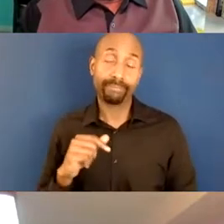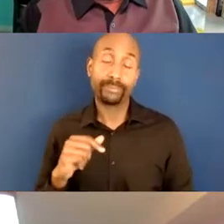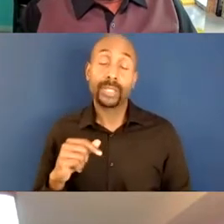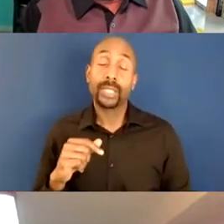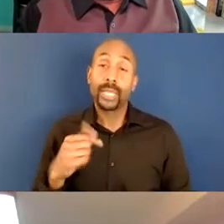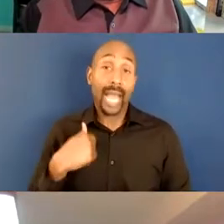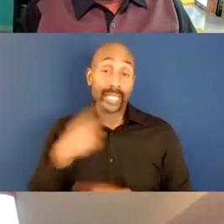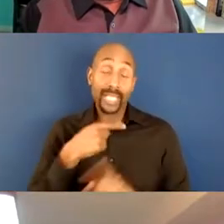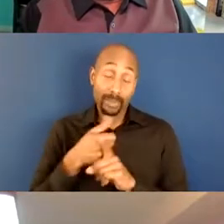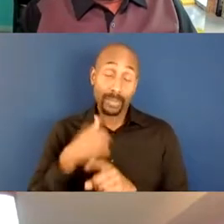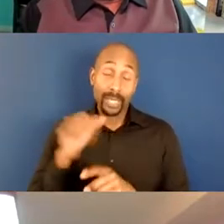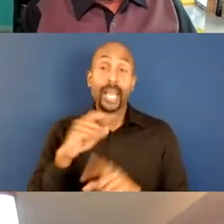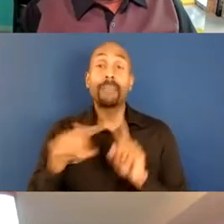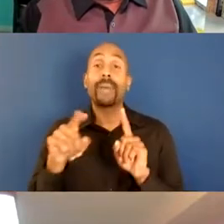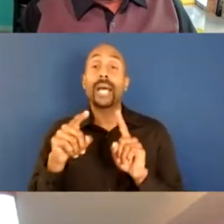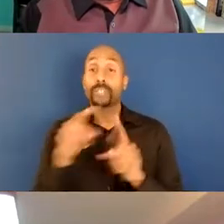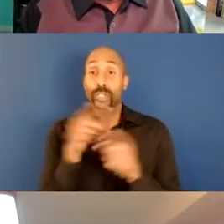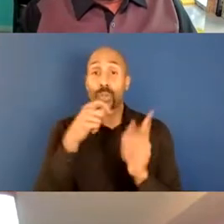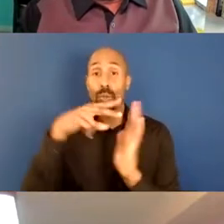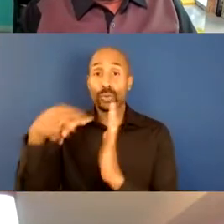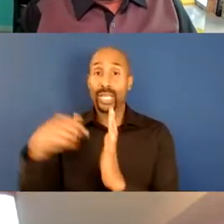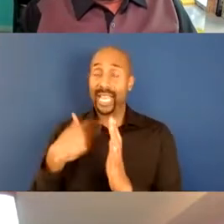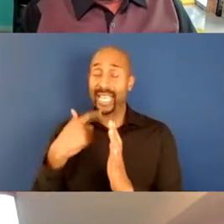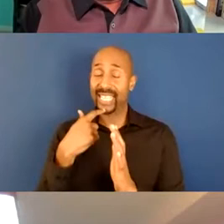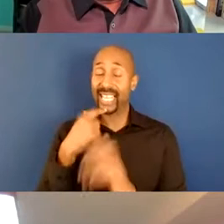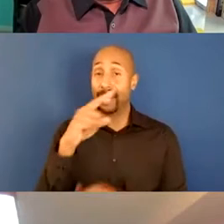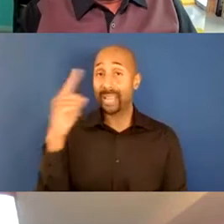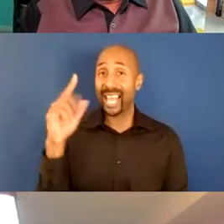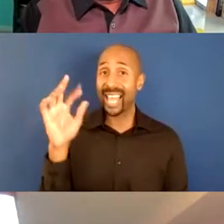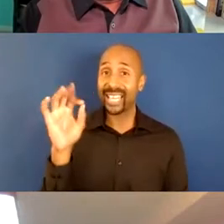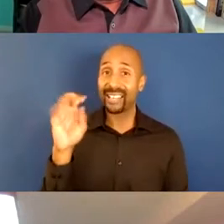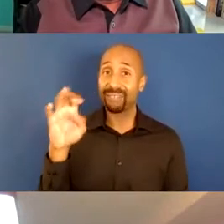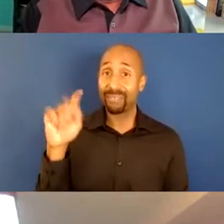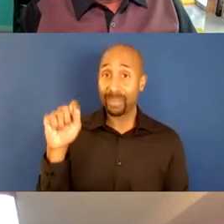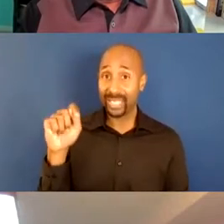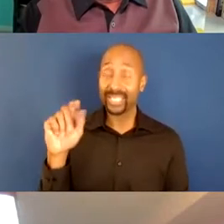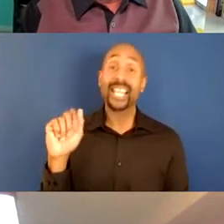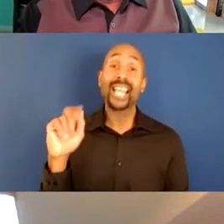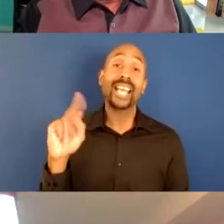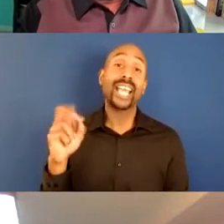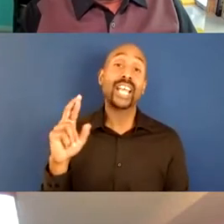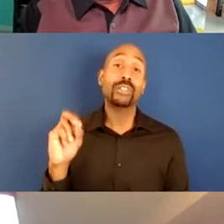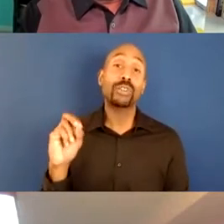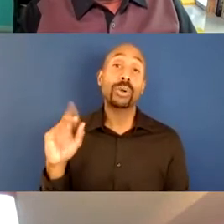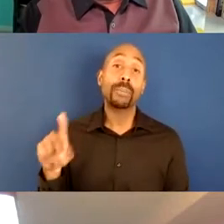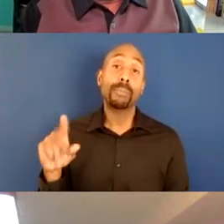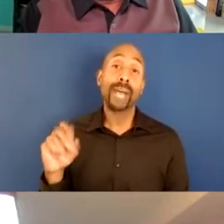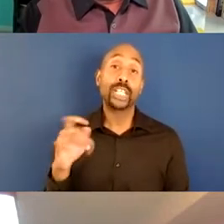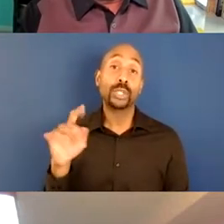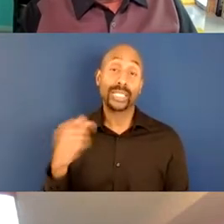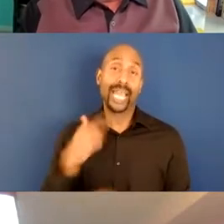up calling Black feminist anthropologists my family. You know, I'm like, we are family. You